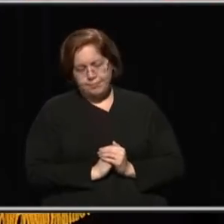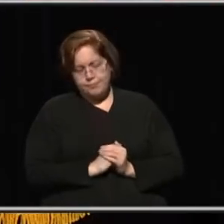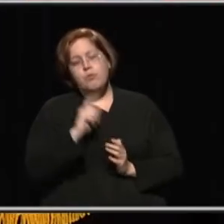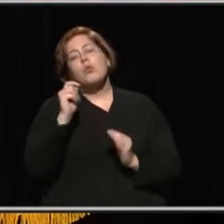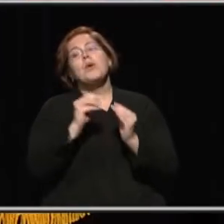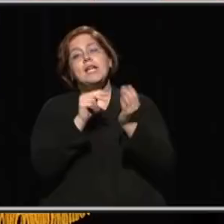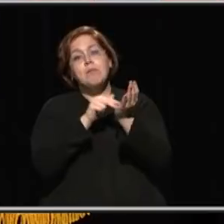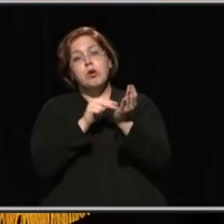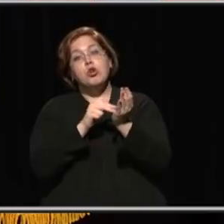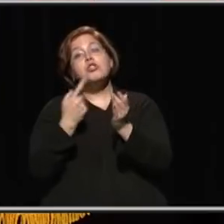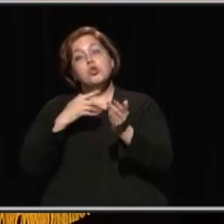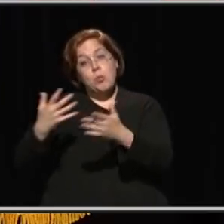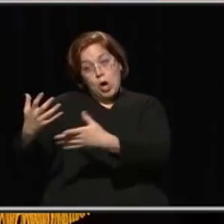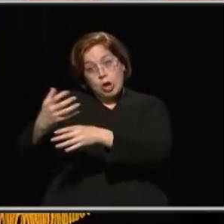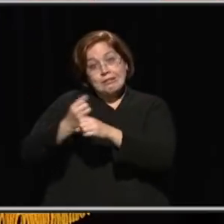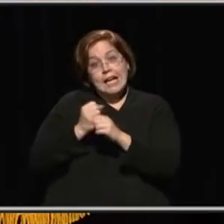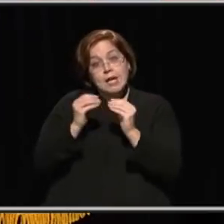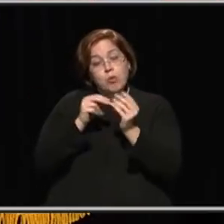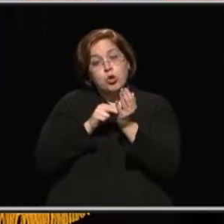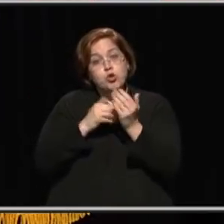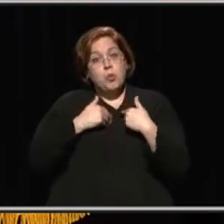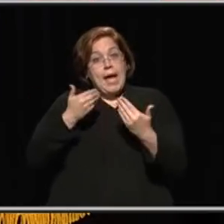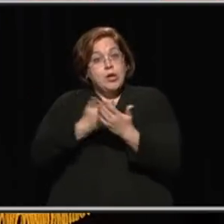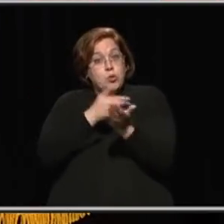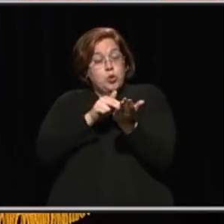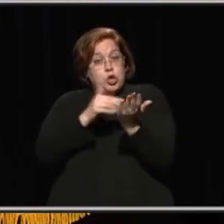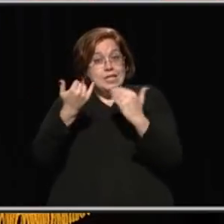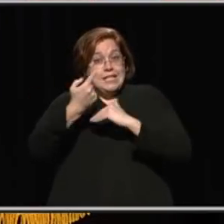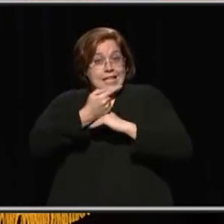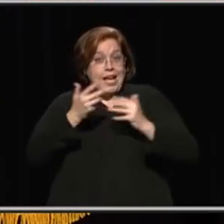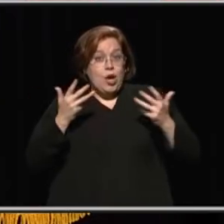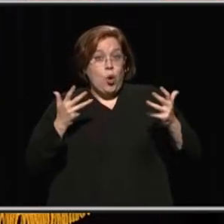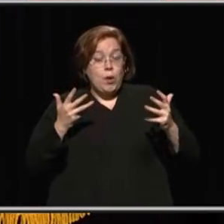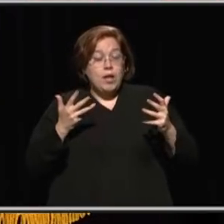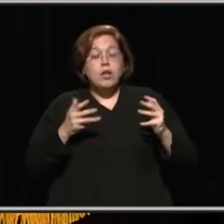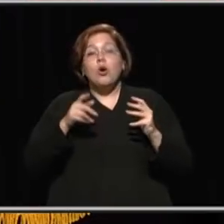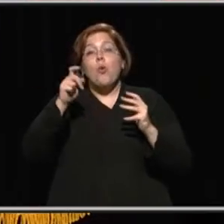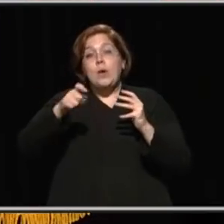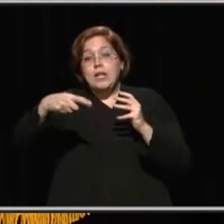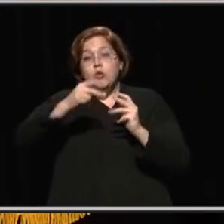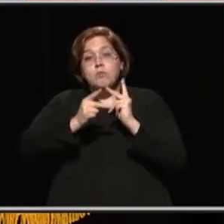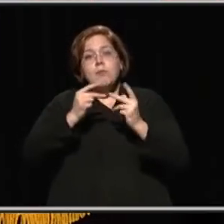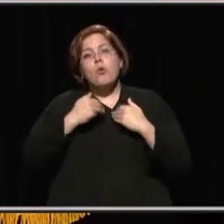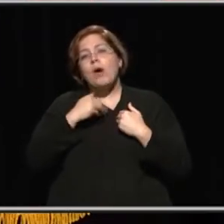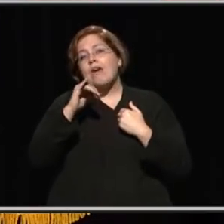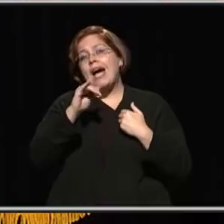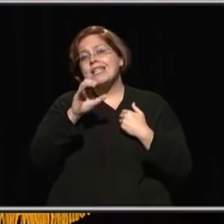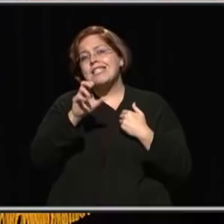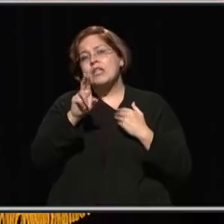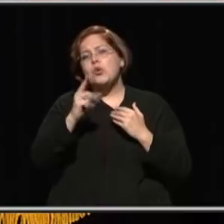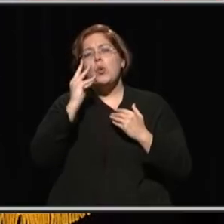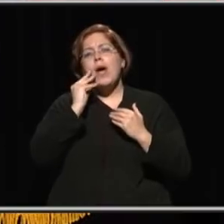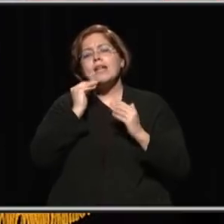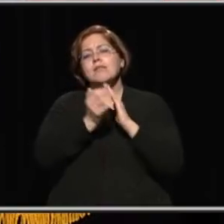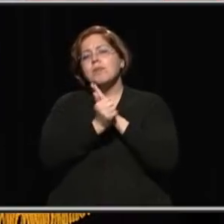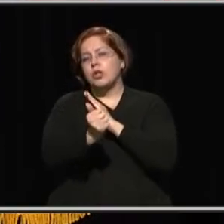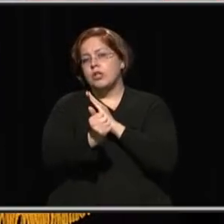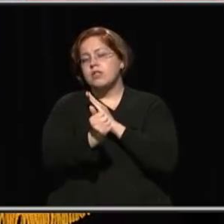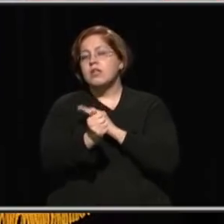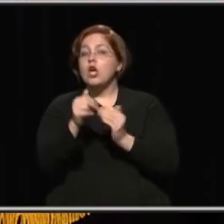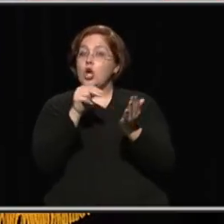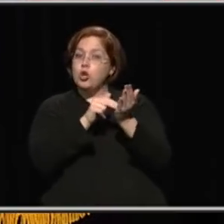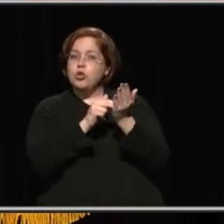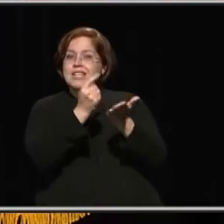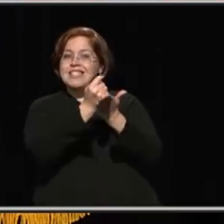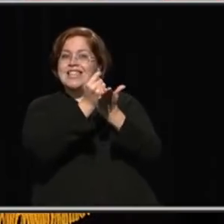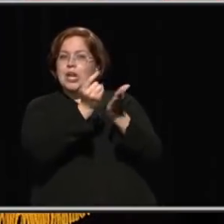nurses. We're getting more nurses. We had new nurses today we were orienting. We need those with ICU expertise, nurses and